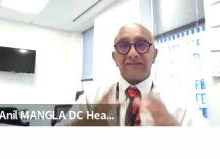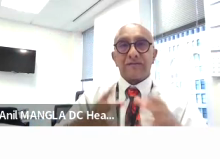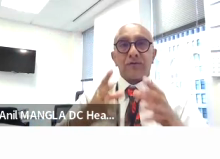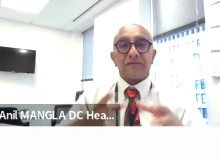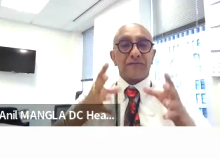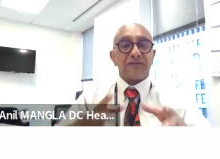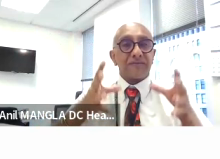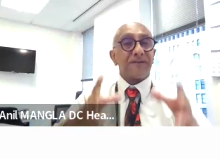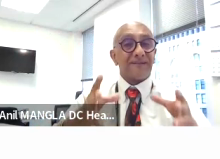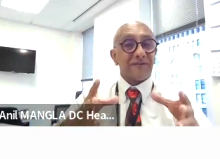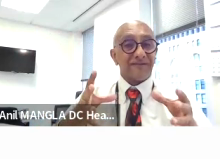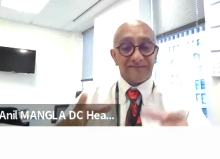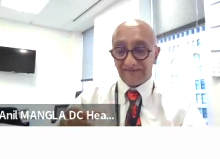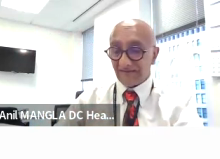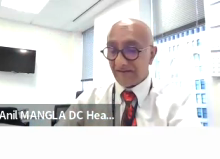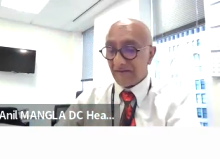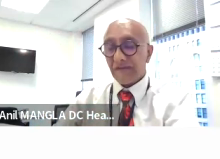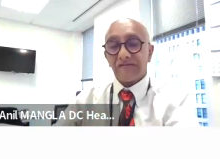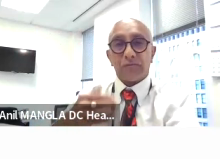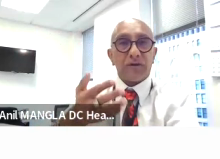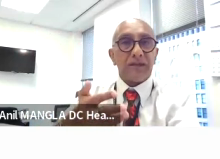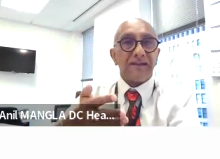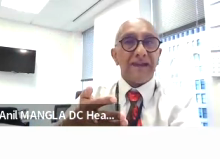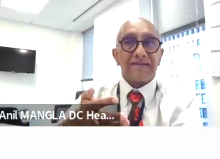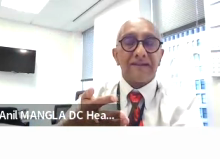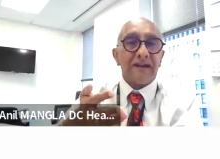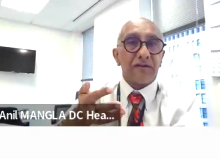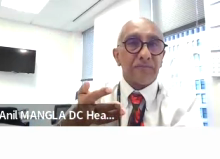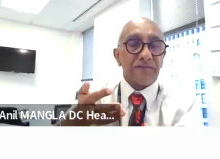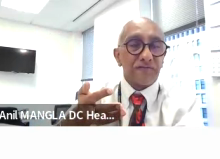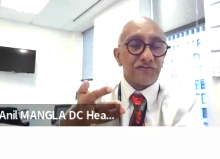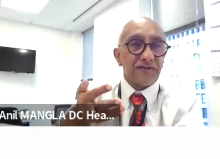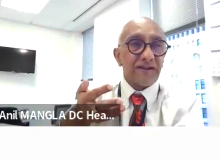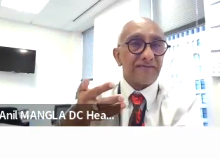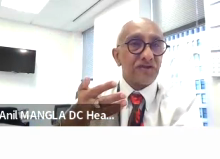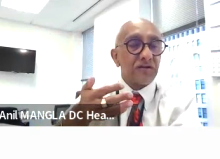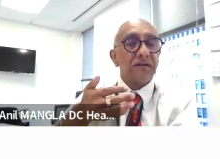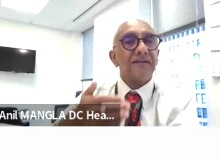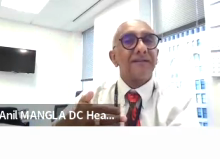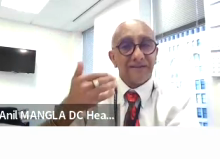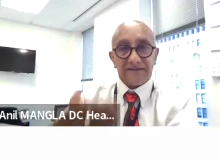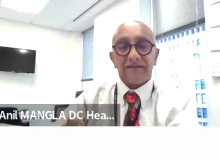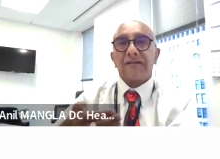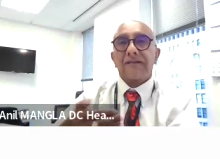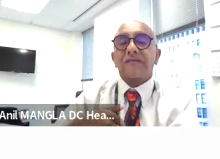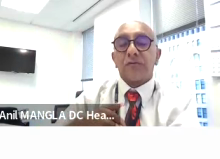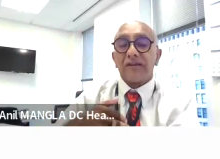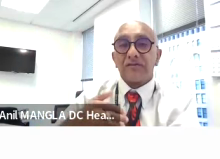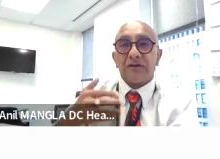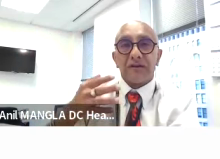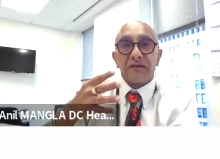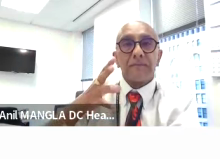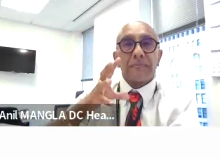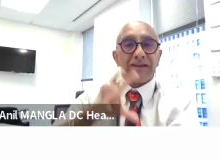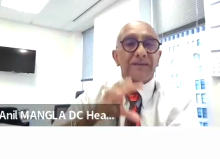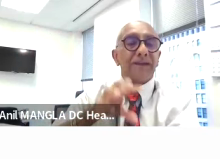flu strain is the one for this particular season. So someone may ask, hey, I got my flu shot last year. That's